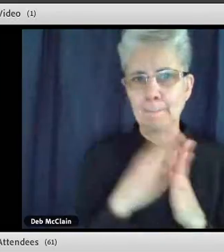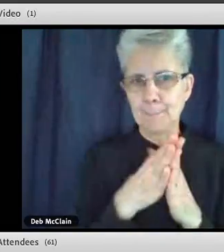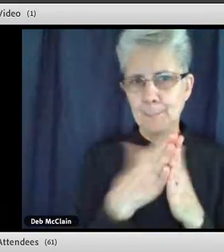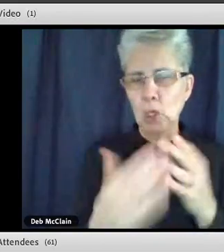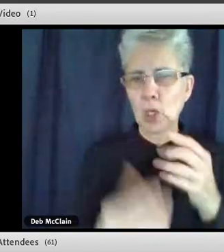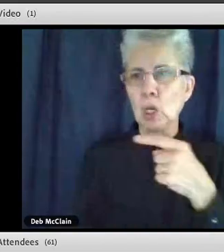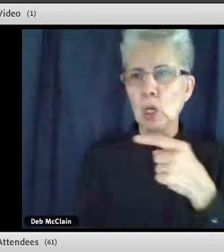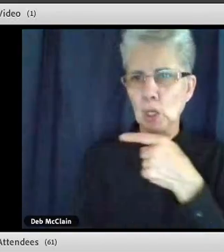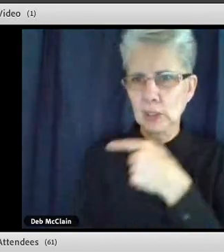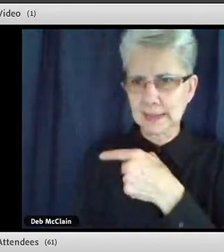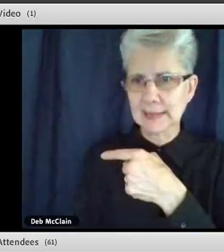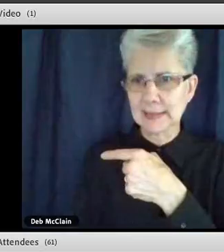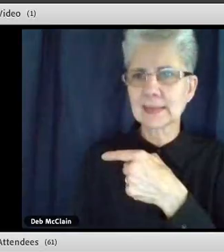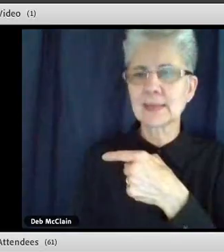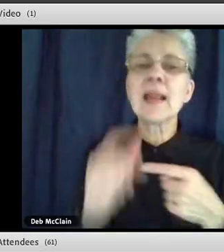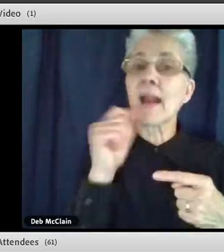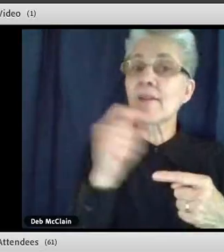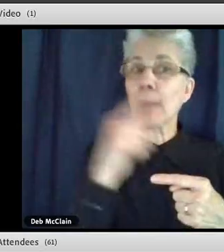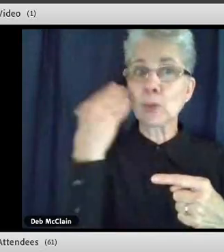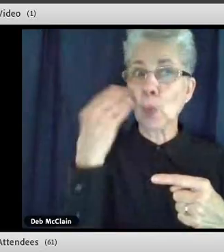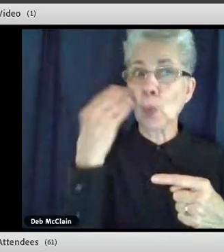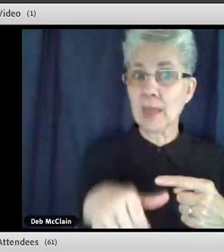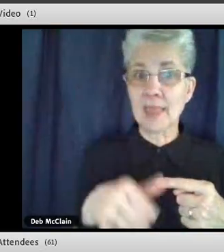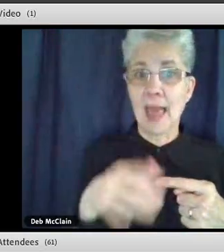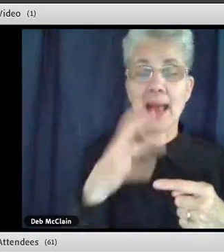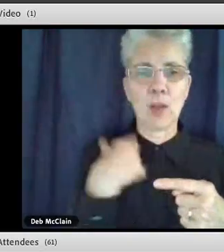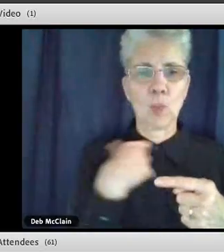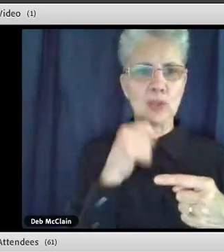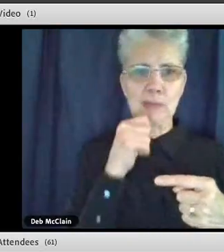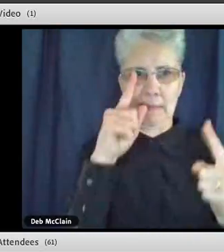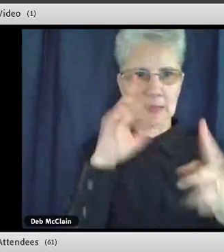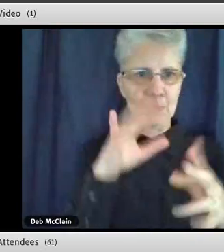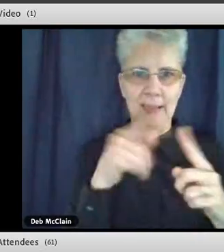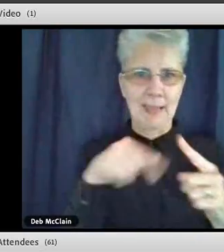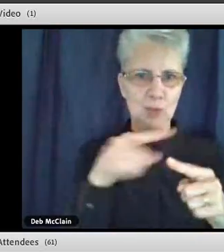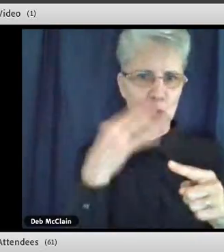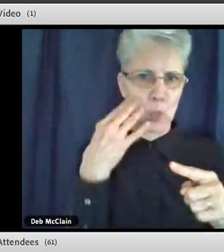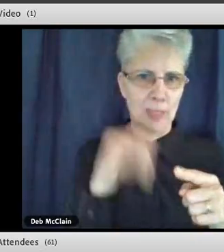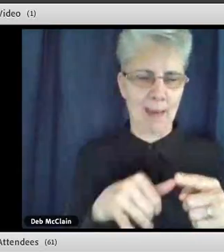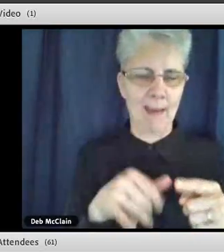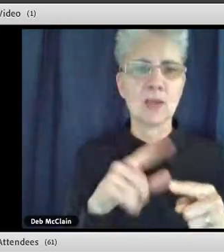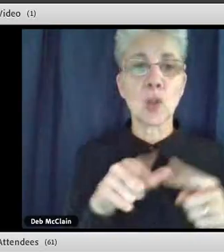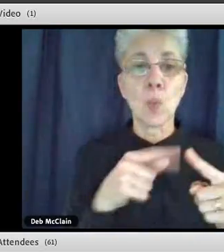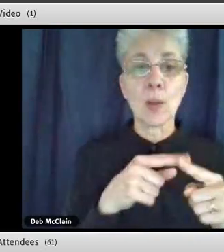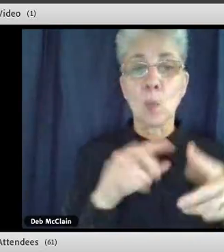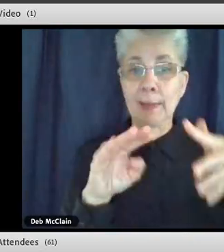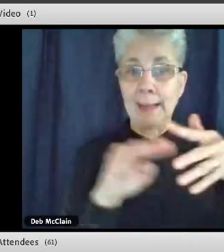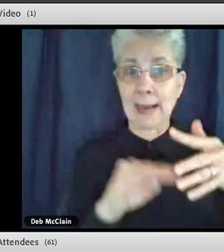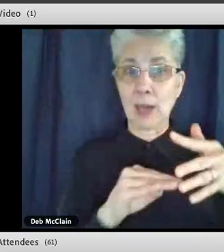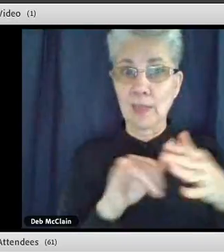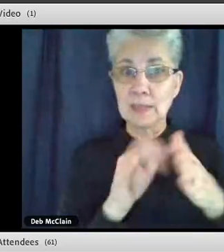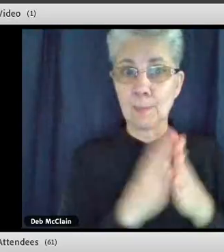So, and not everyone knows that, right? And we shouldn't expect them to. So when we're cataloging this book,